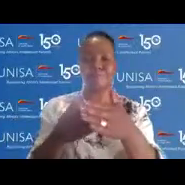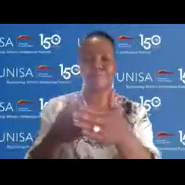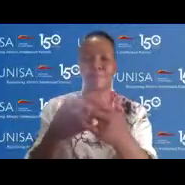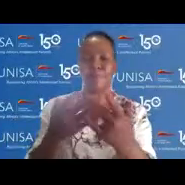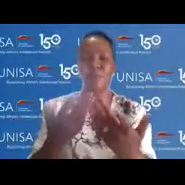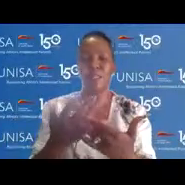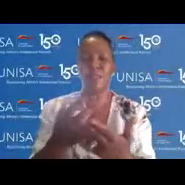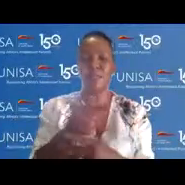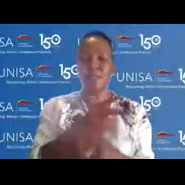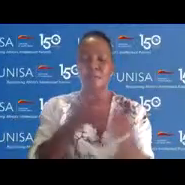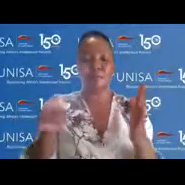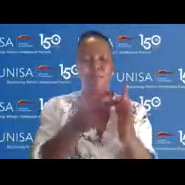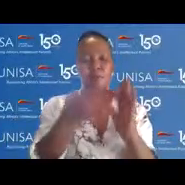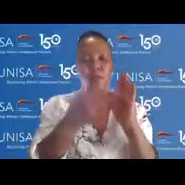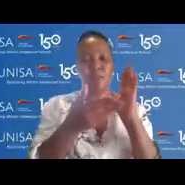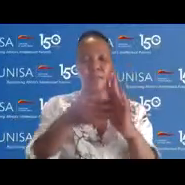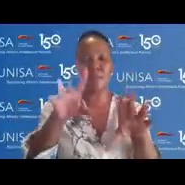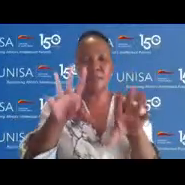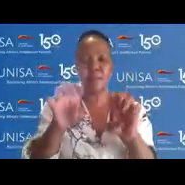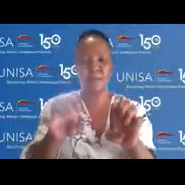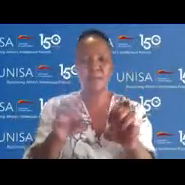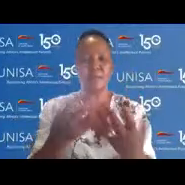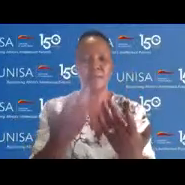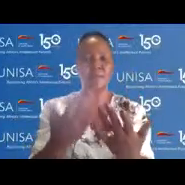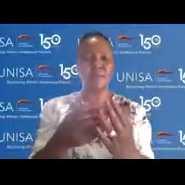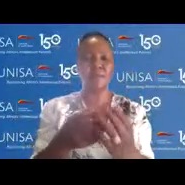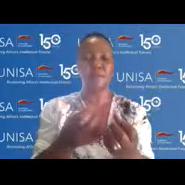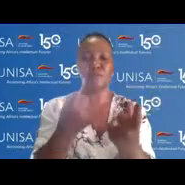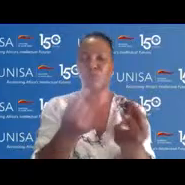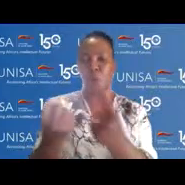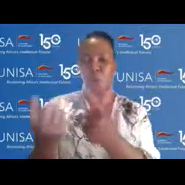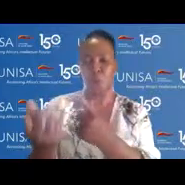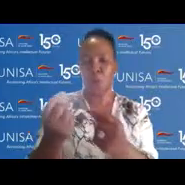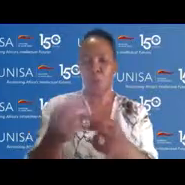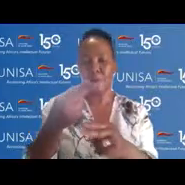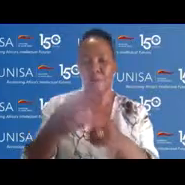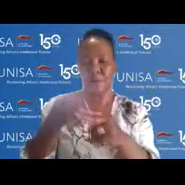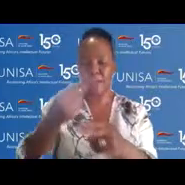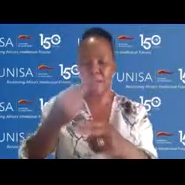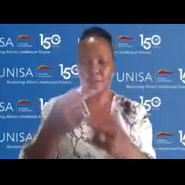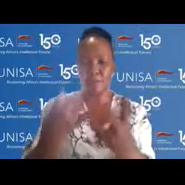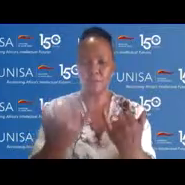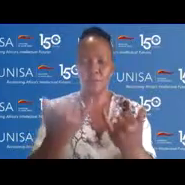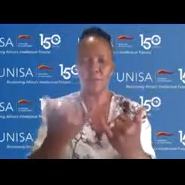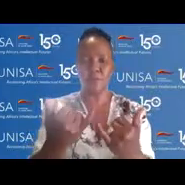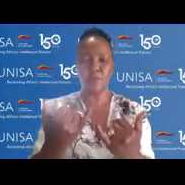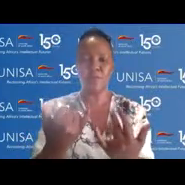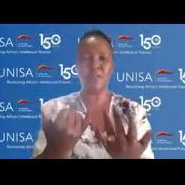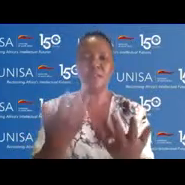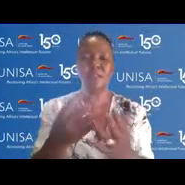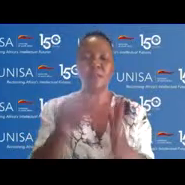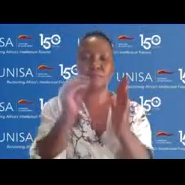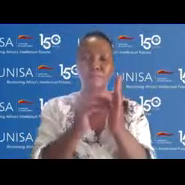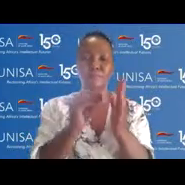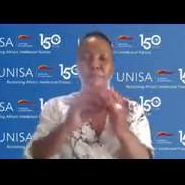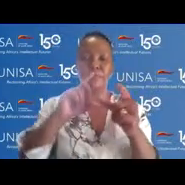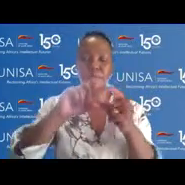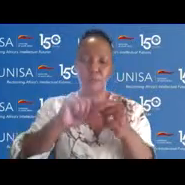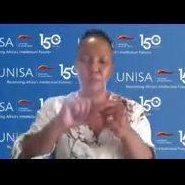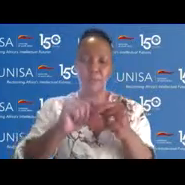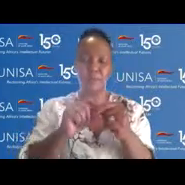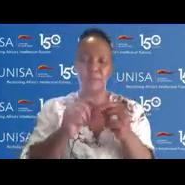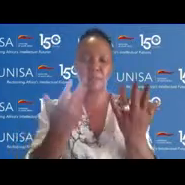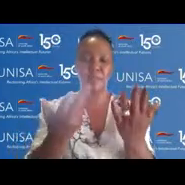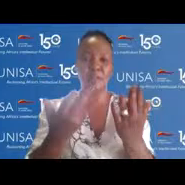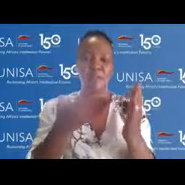the exams one that we're also doing, finalizing today. I've just posting the link to the poster. If you